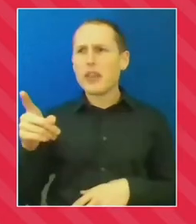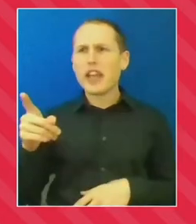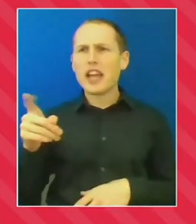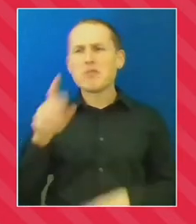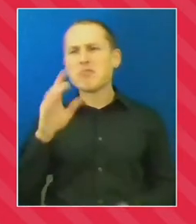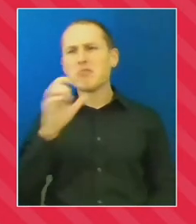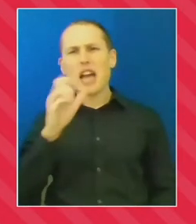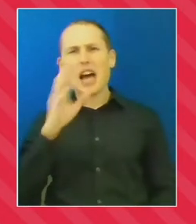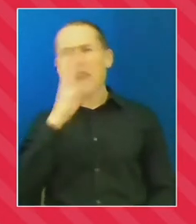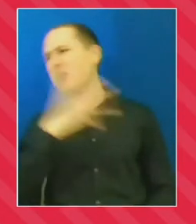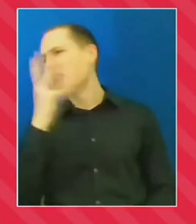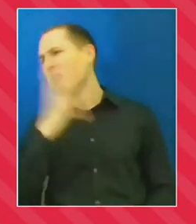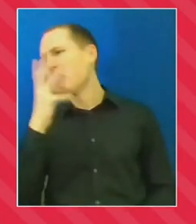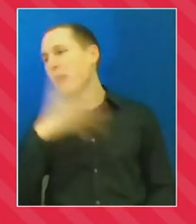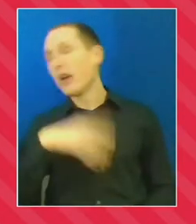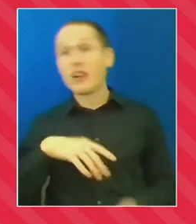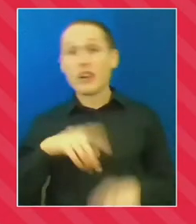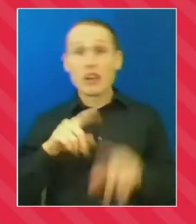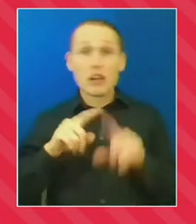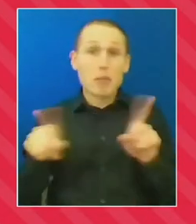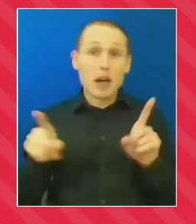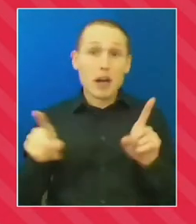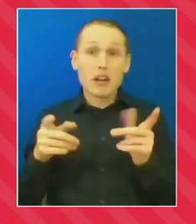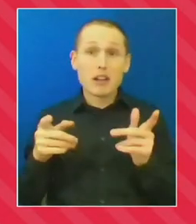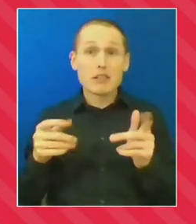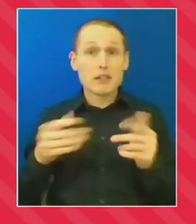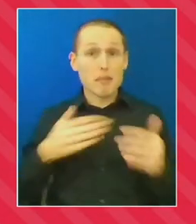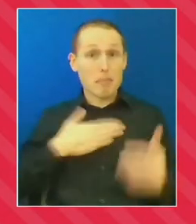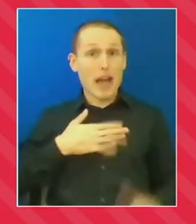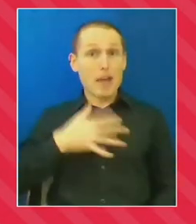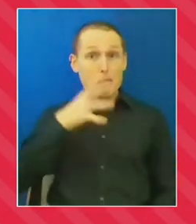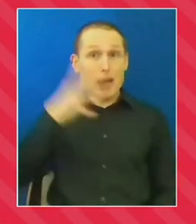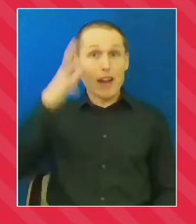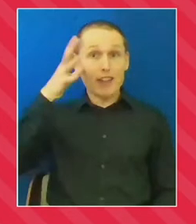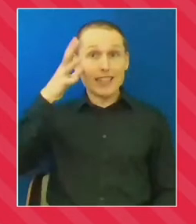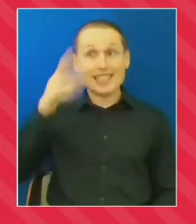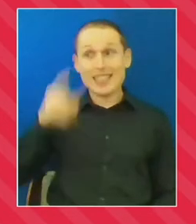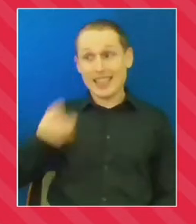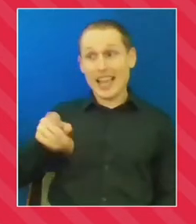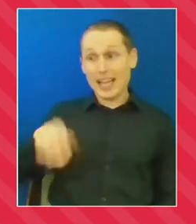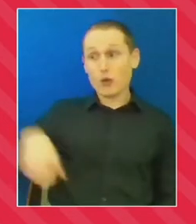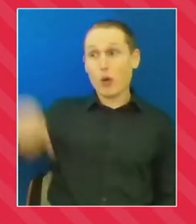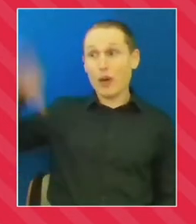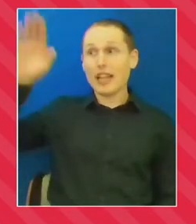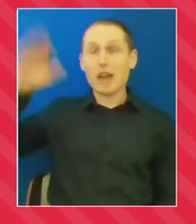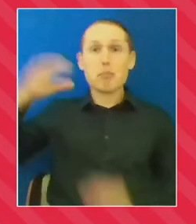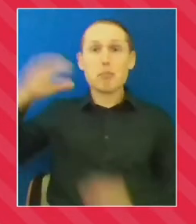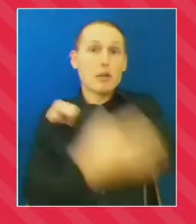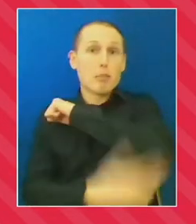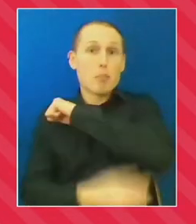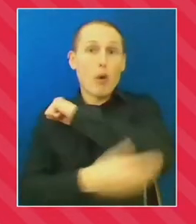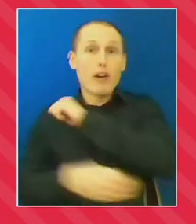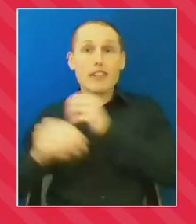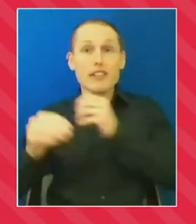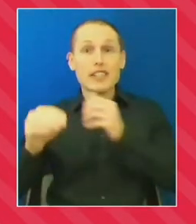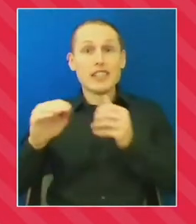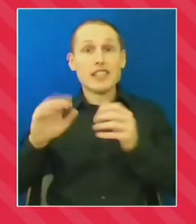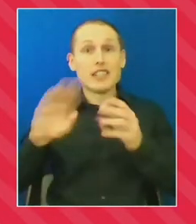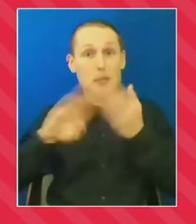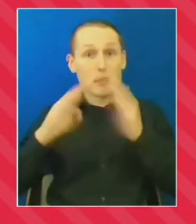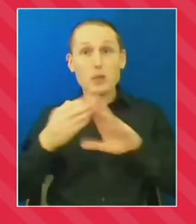poor families, when my parents were growing up, had communities that had grocery stores and gardens,